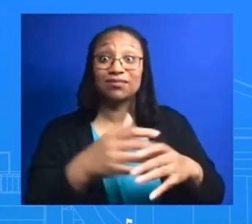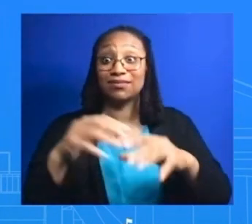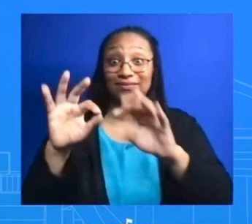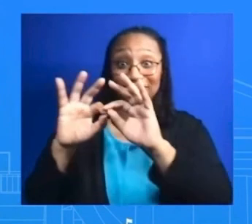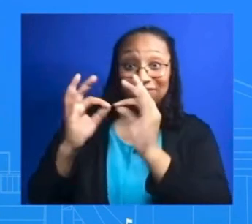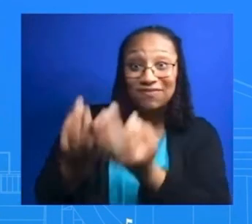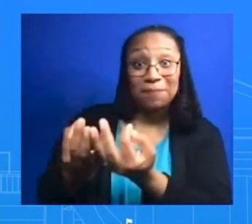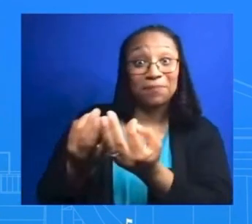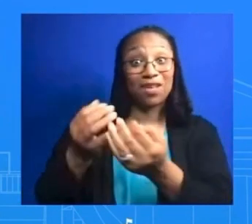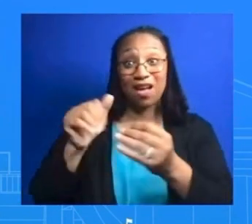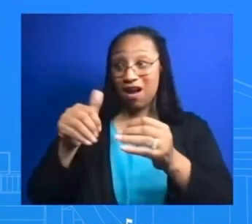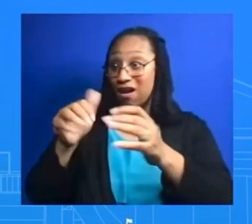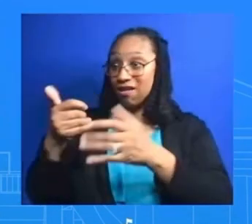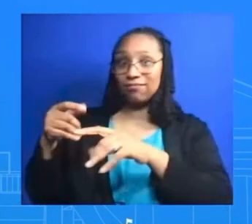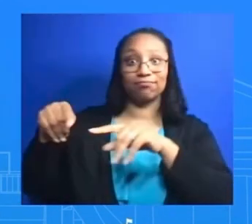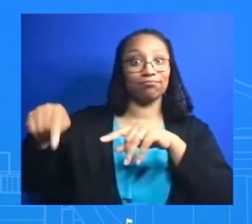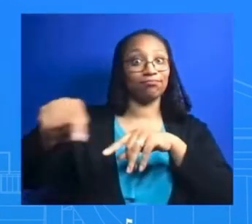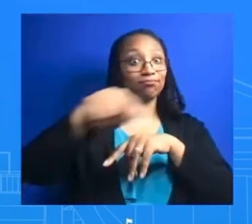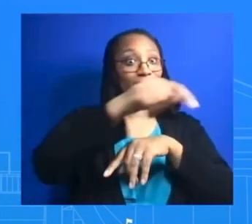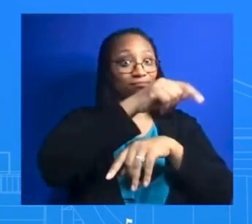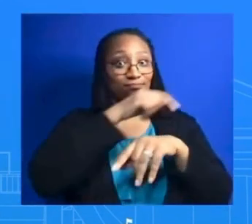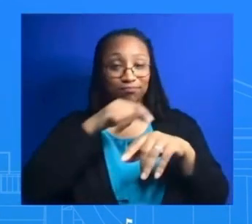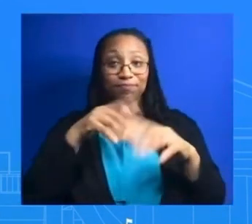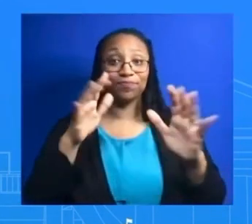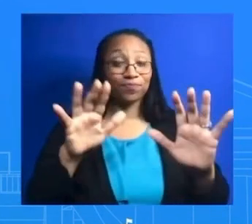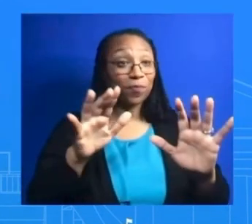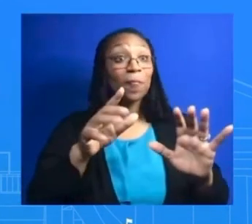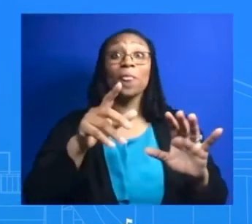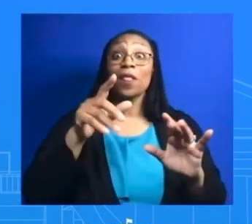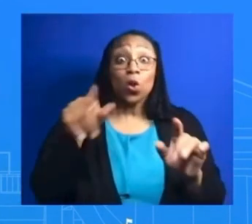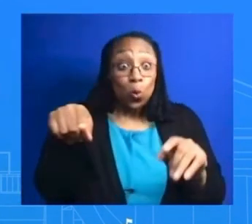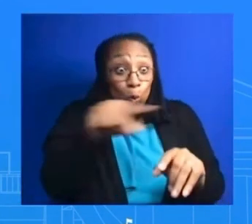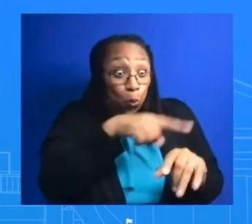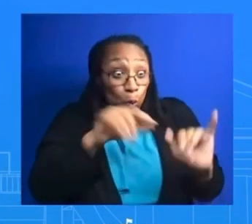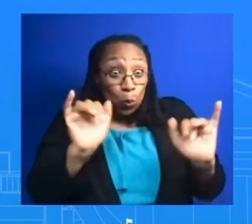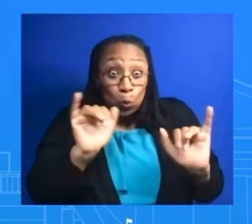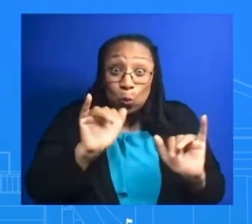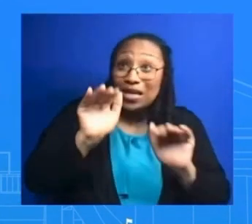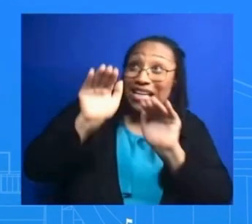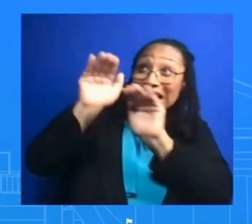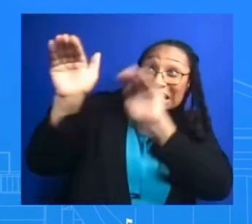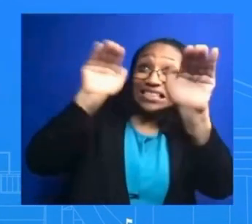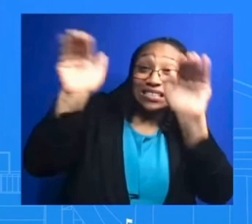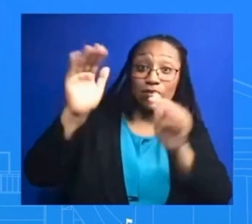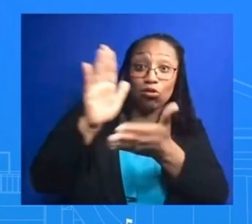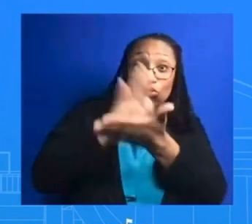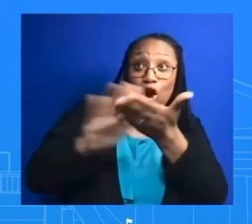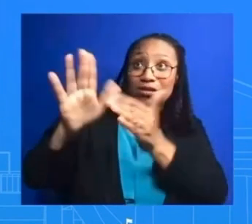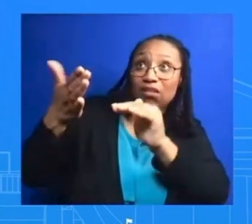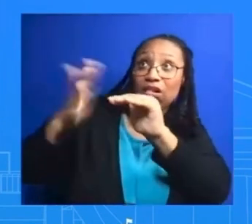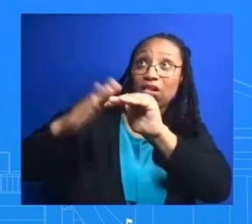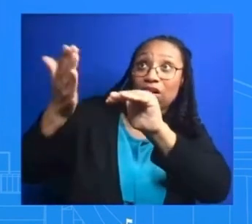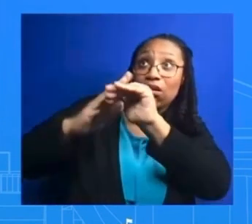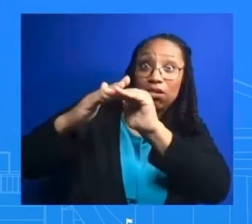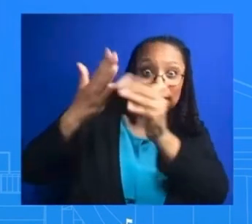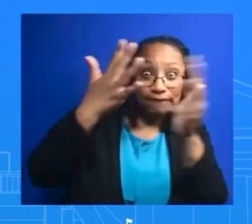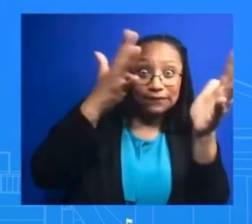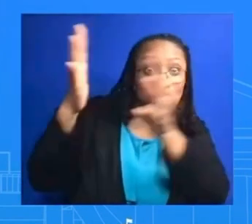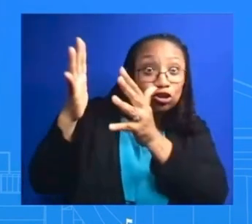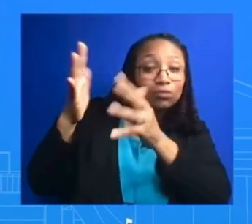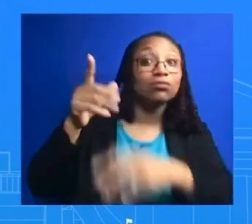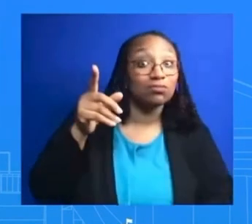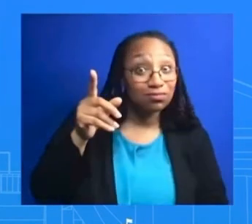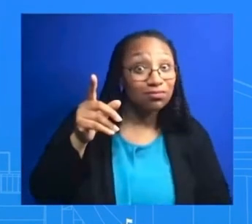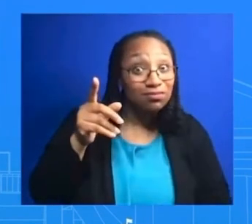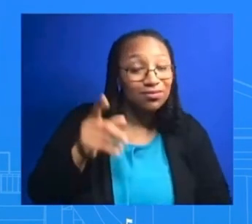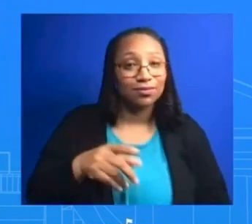prices while delivering poor outcomes for students. And a quick follow-up to that. Republicans have offered to work... Yeah, I'll be very quick. Republicans have offered